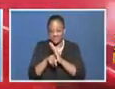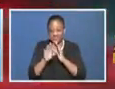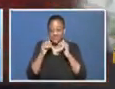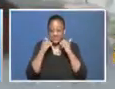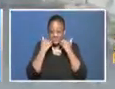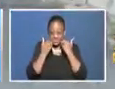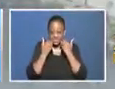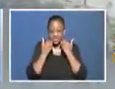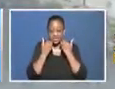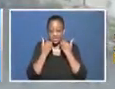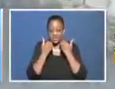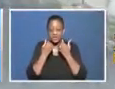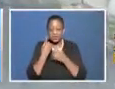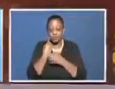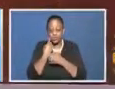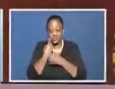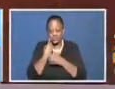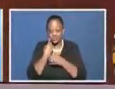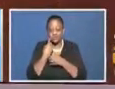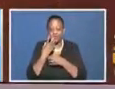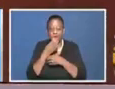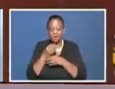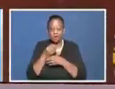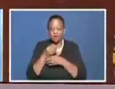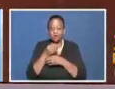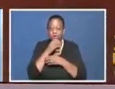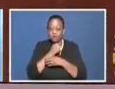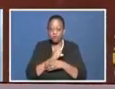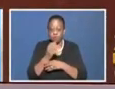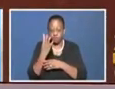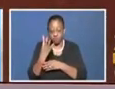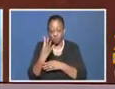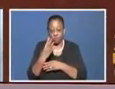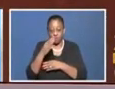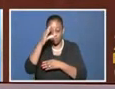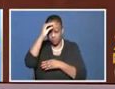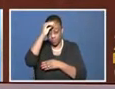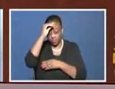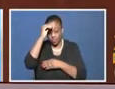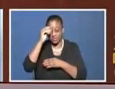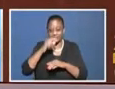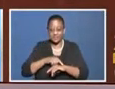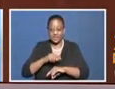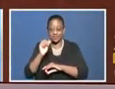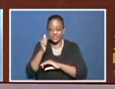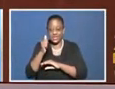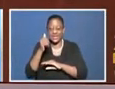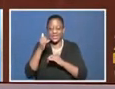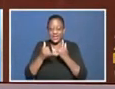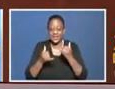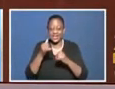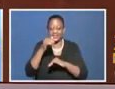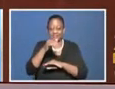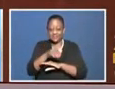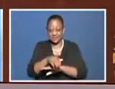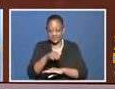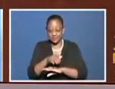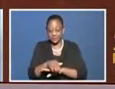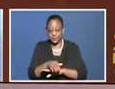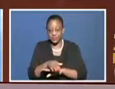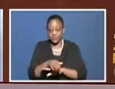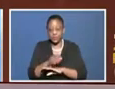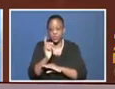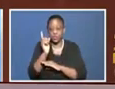most recent involving a toddler. Shortly before 10 p.m. last night, the four-year-old young boy